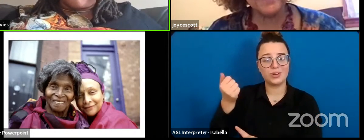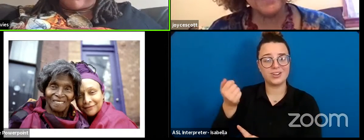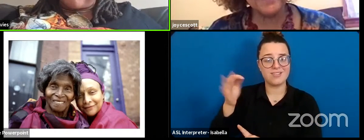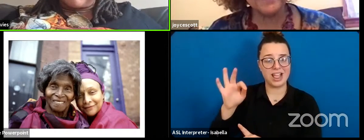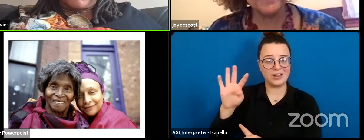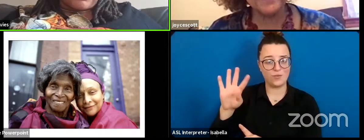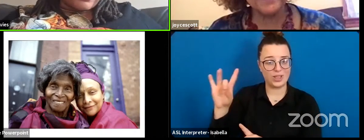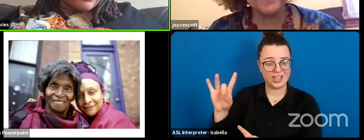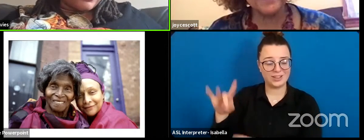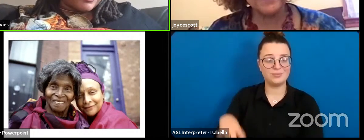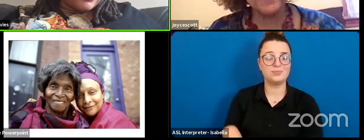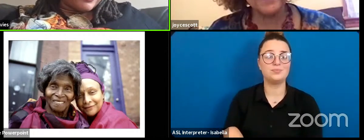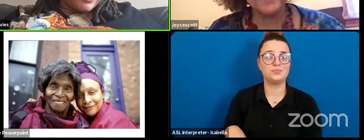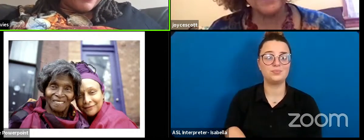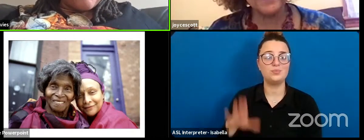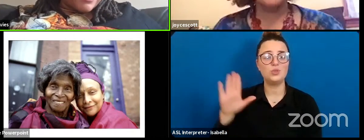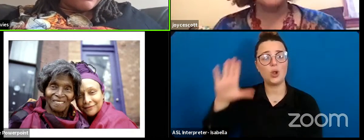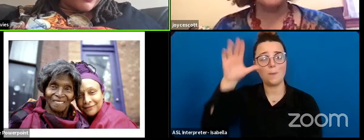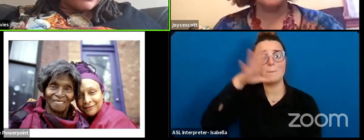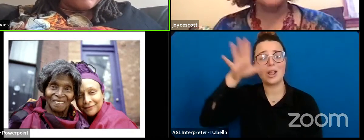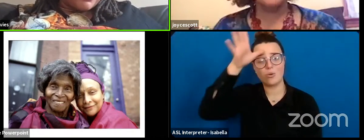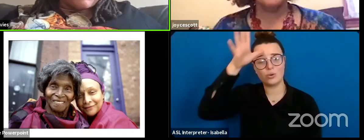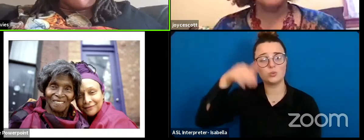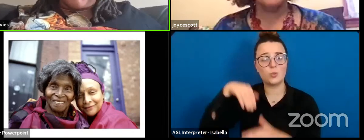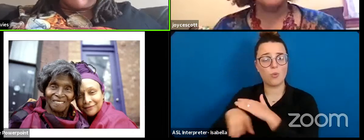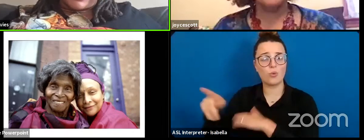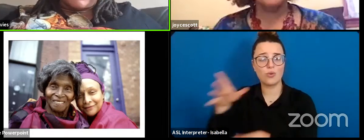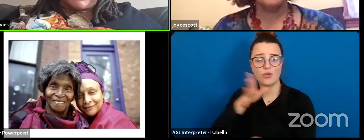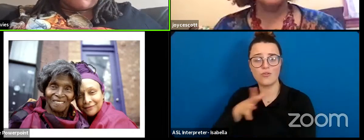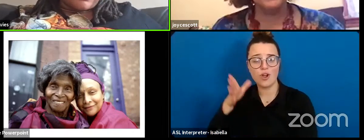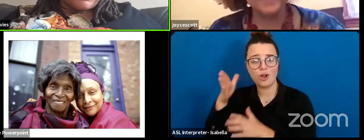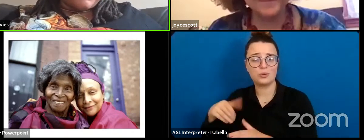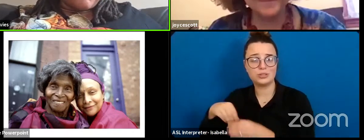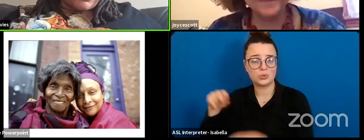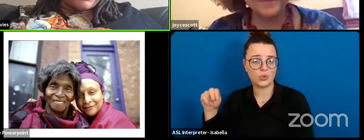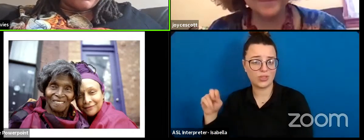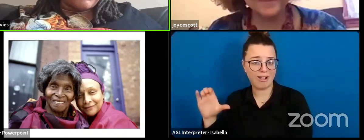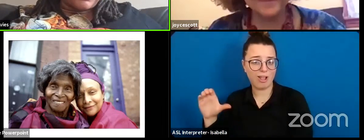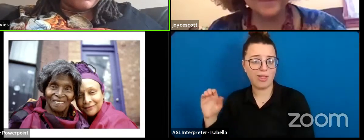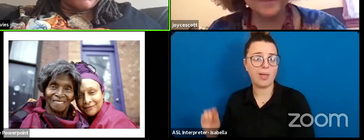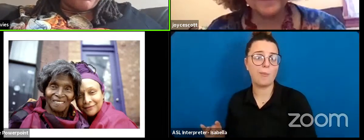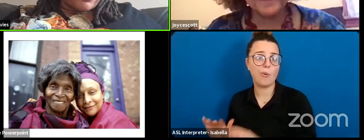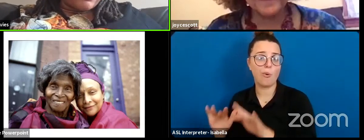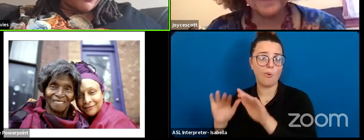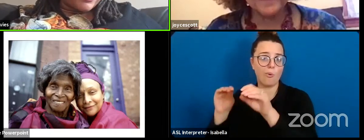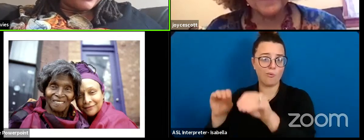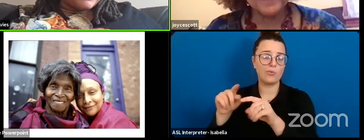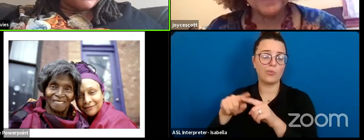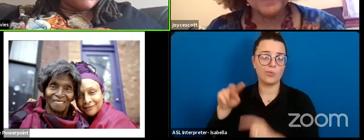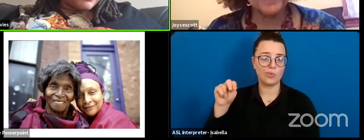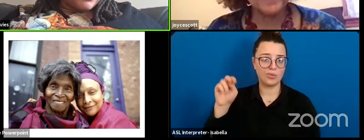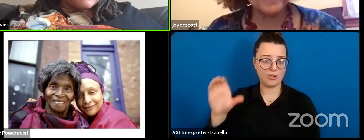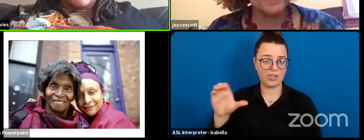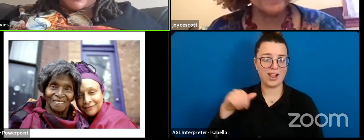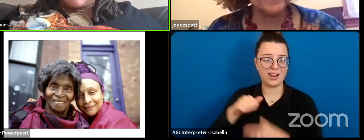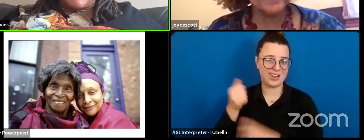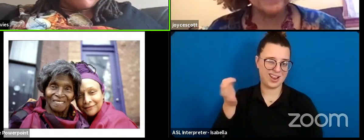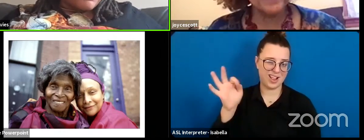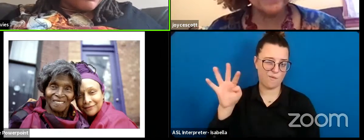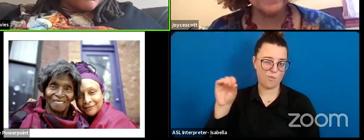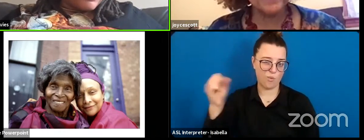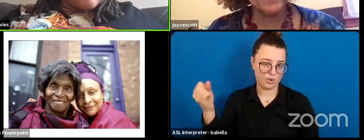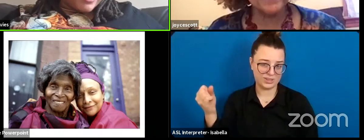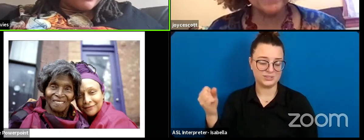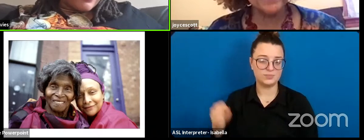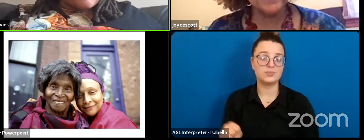born to sharecroppers in North Carolina and migrated to Baltimore in the 1930s and 40s, where Joyce was born and raised. Scott